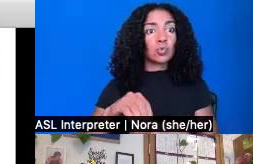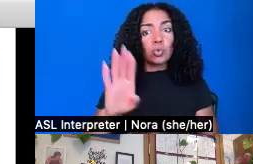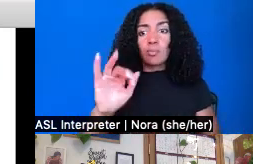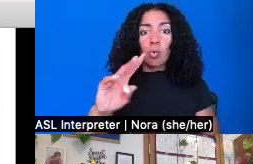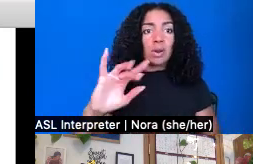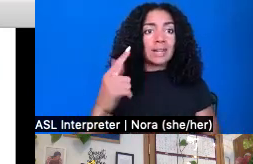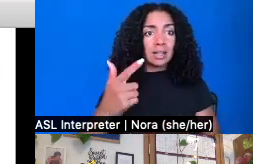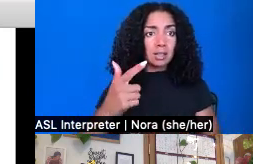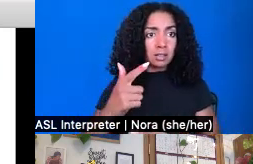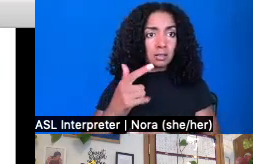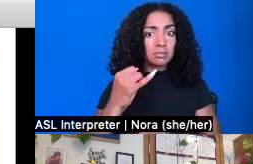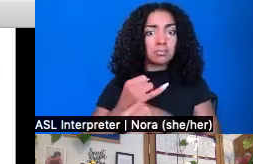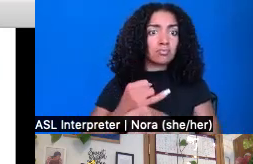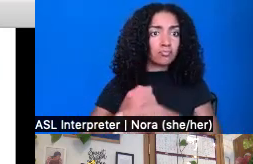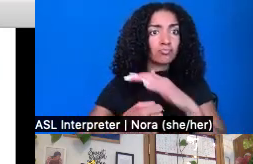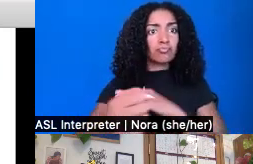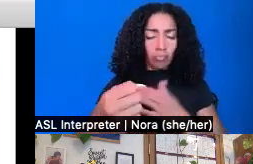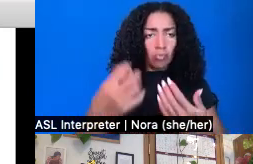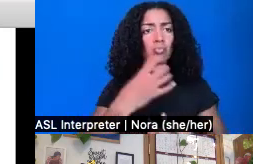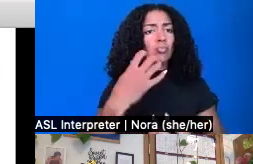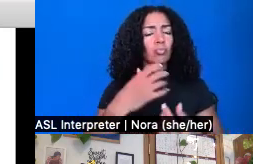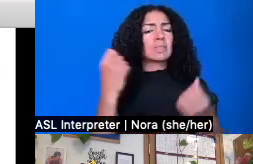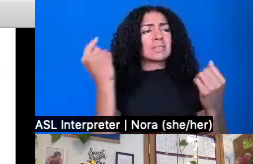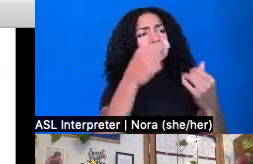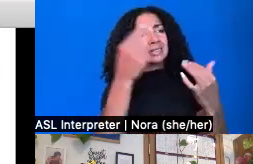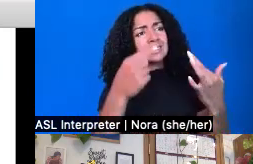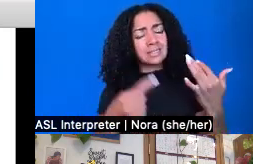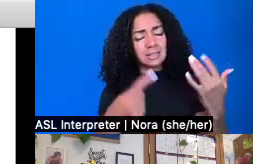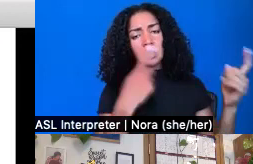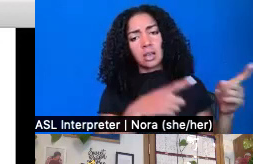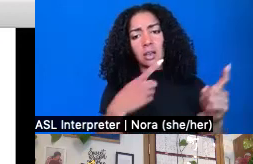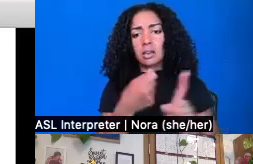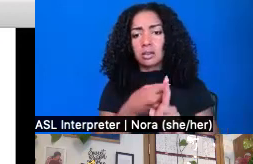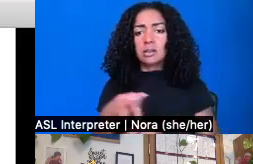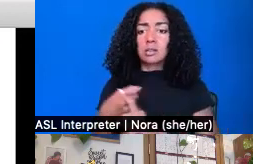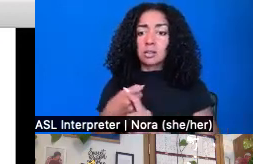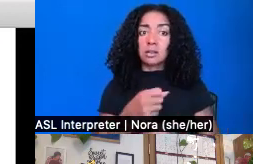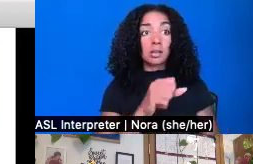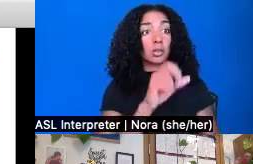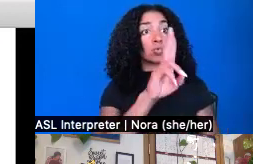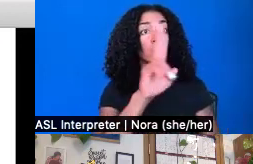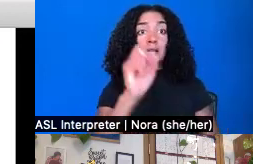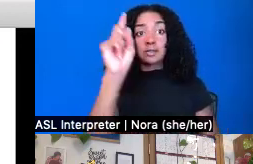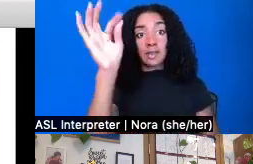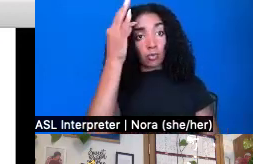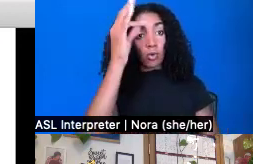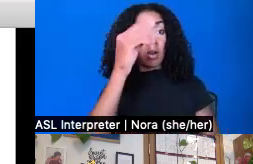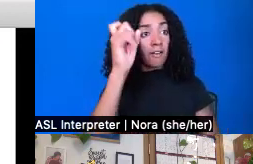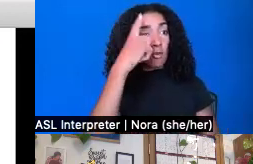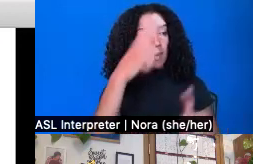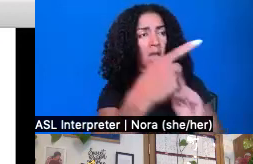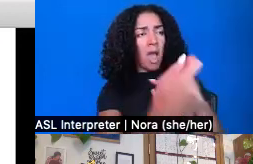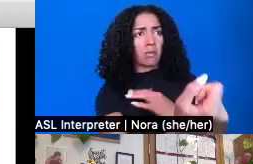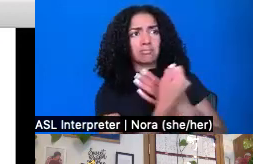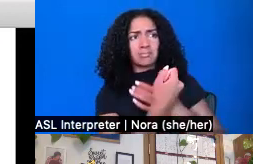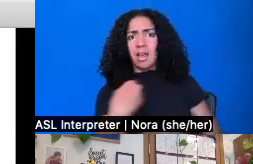instances that we have been betrayed by the federal government that we have very little trust. So many times that we have been